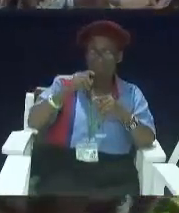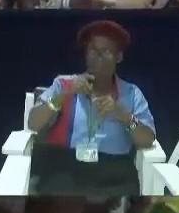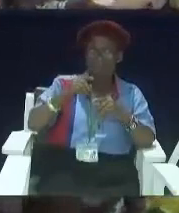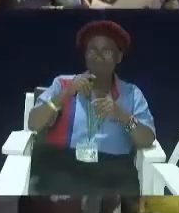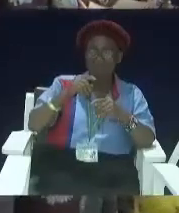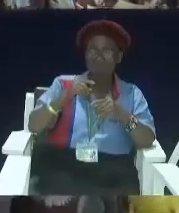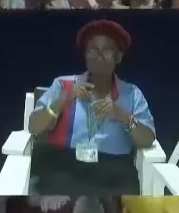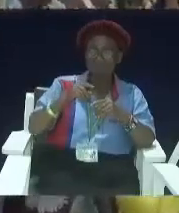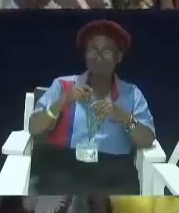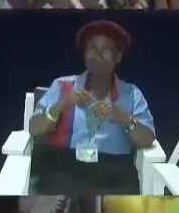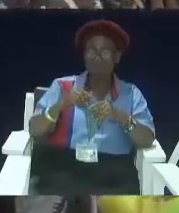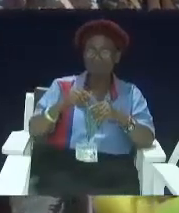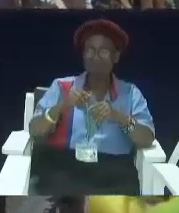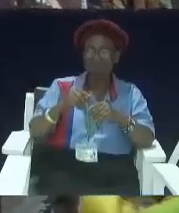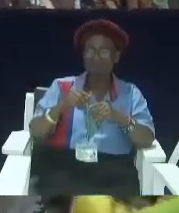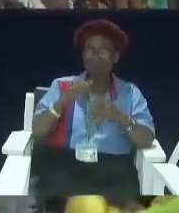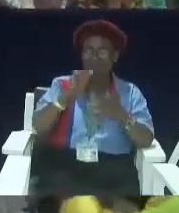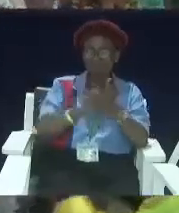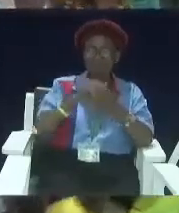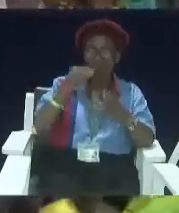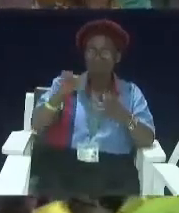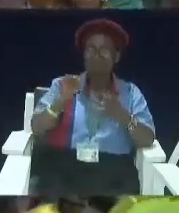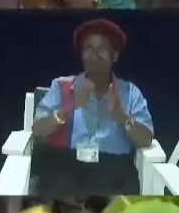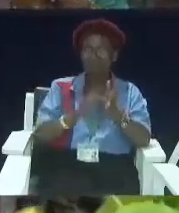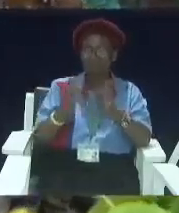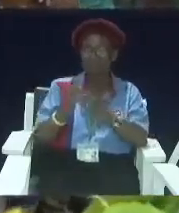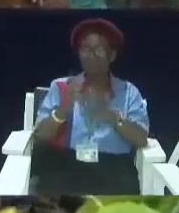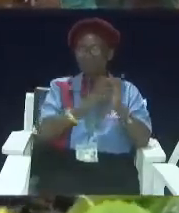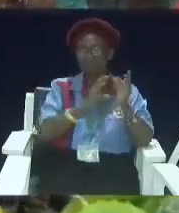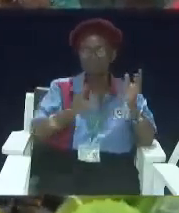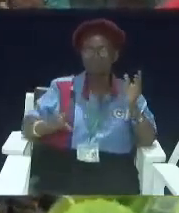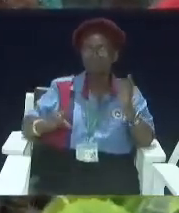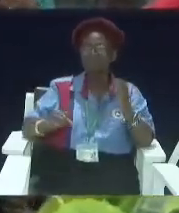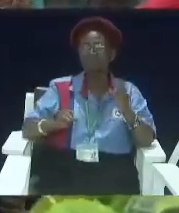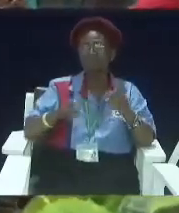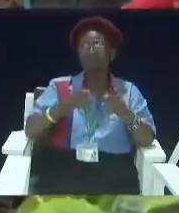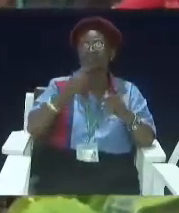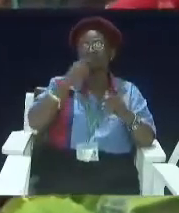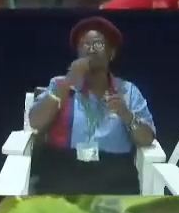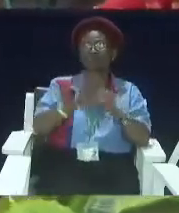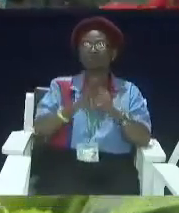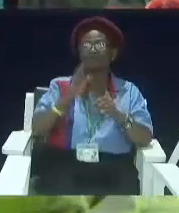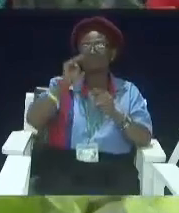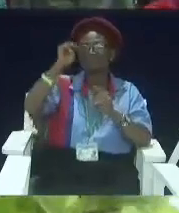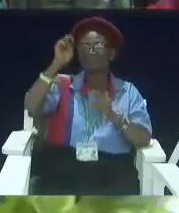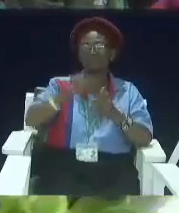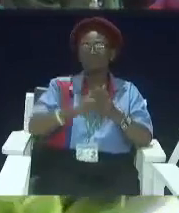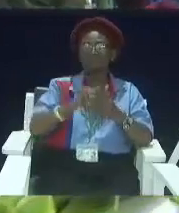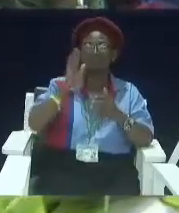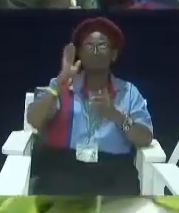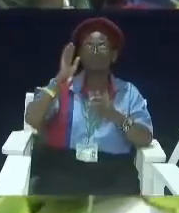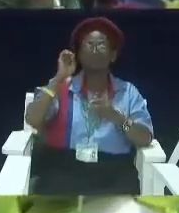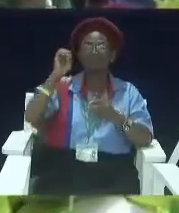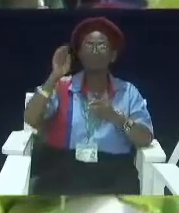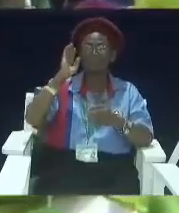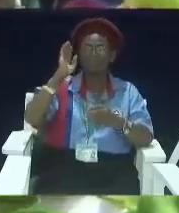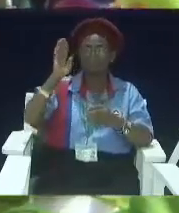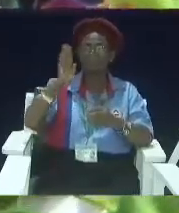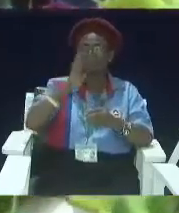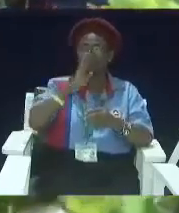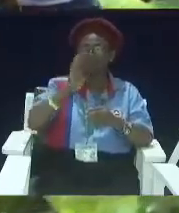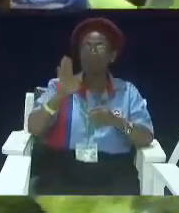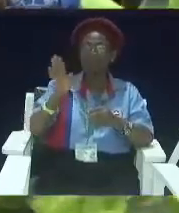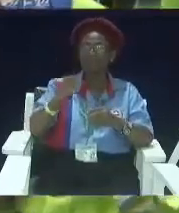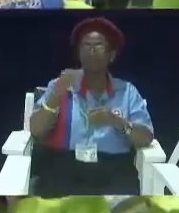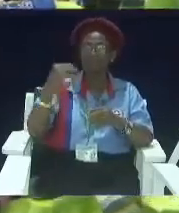he will be your Lord, he will be your Savior, and you will serve him wholeheartedly for the